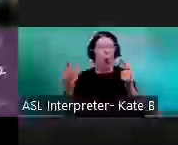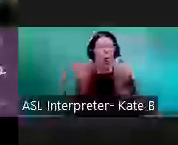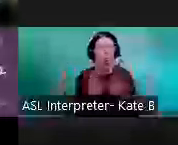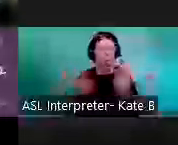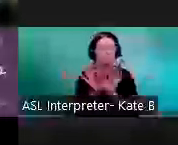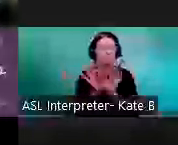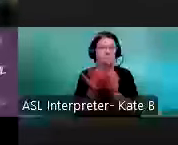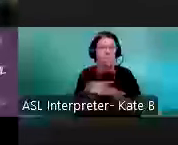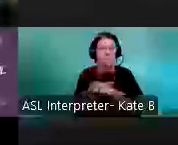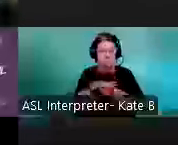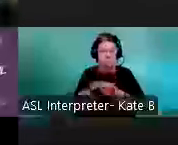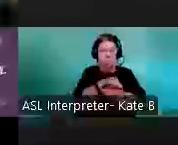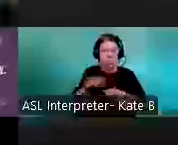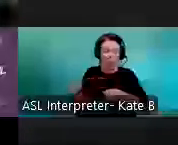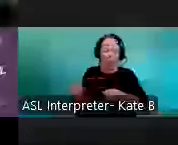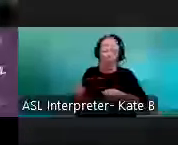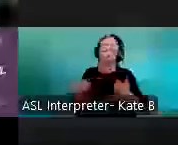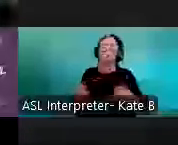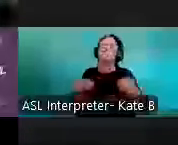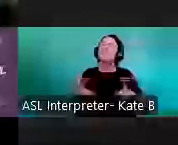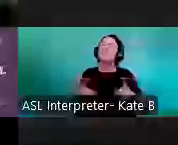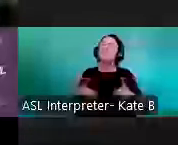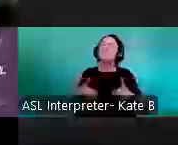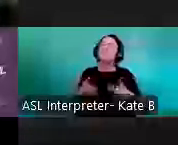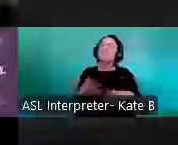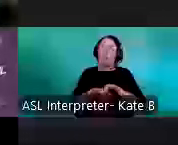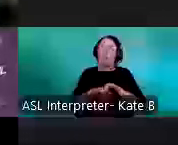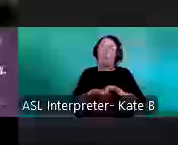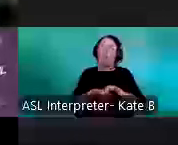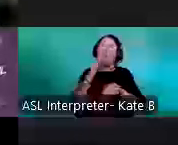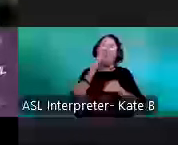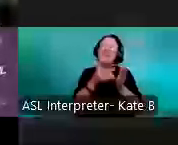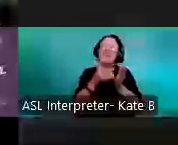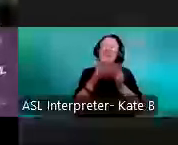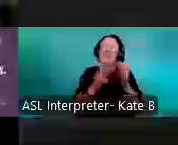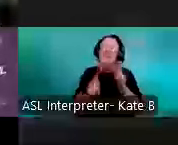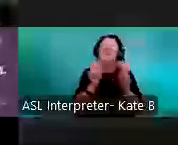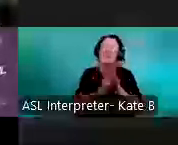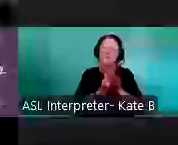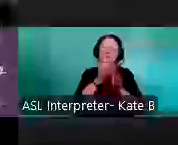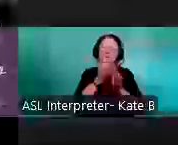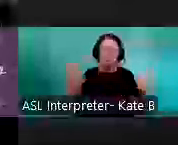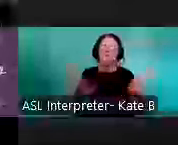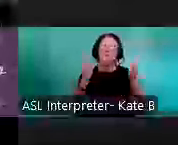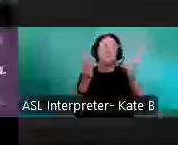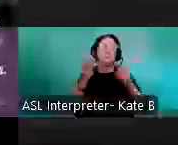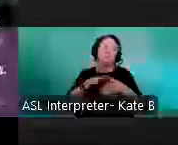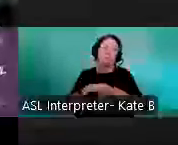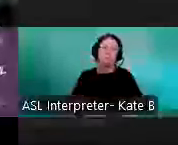But the local ones often have very low turnouts, so we advocate that everybody vote in every